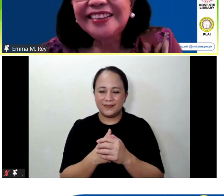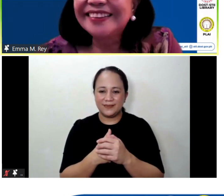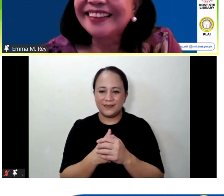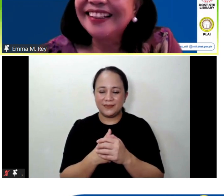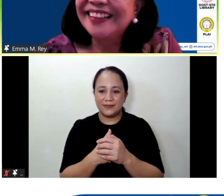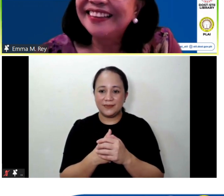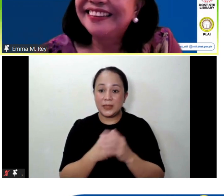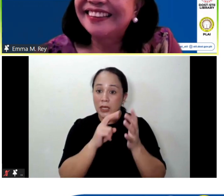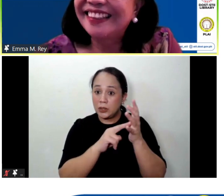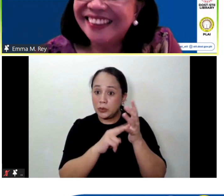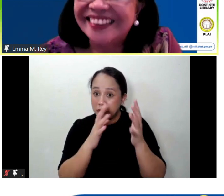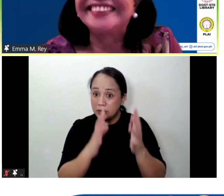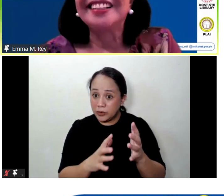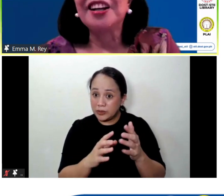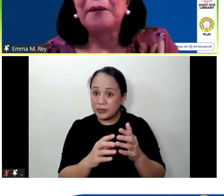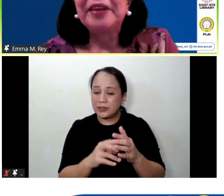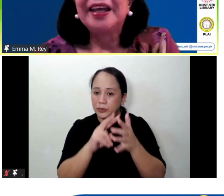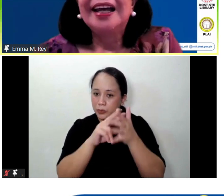readers,